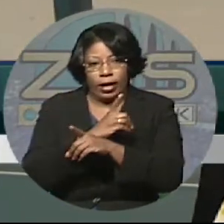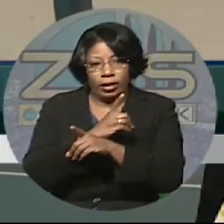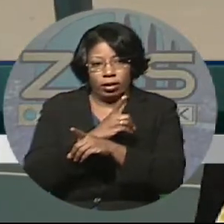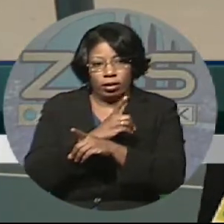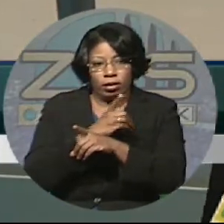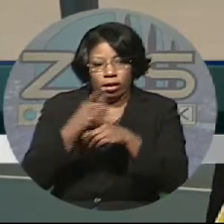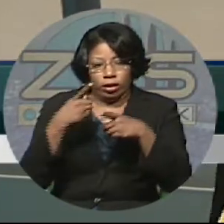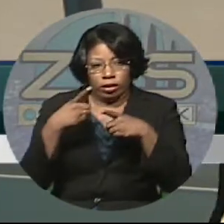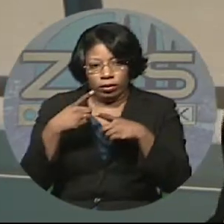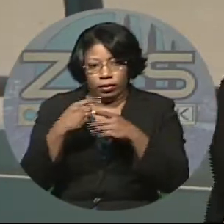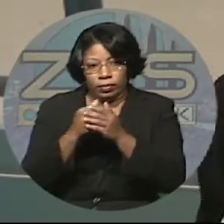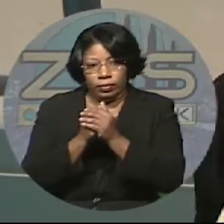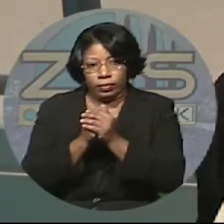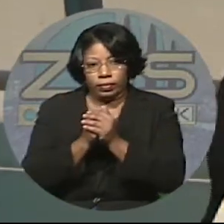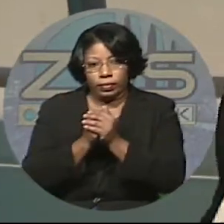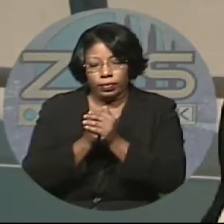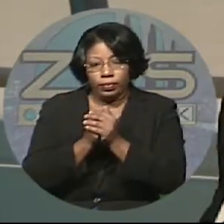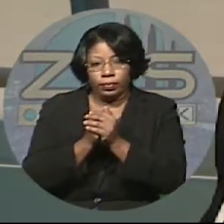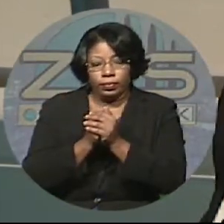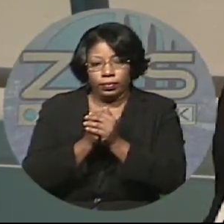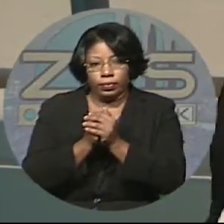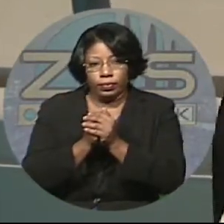so that the